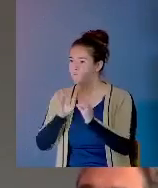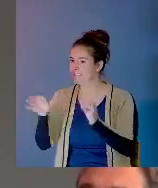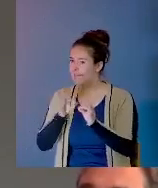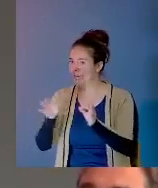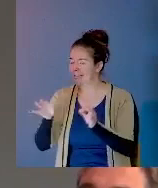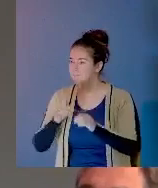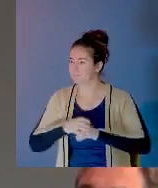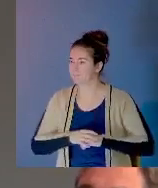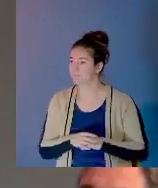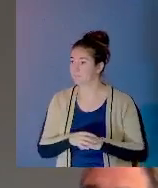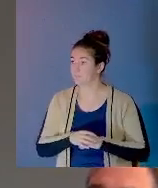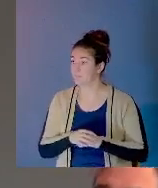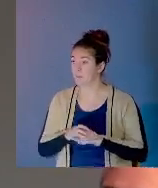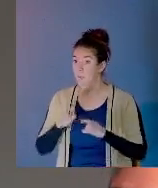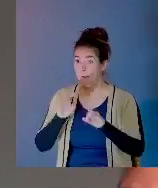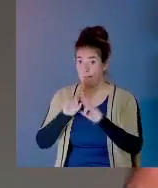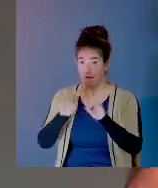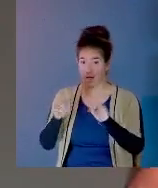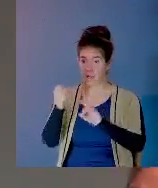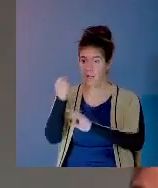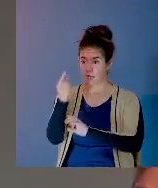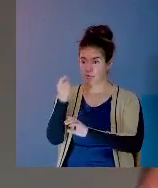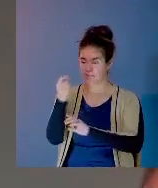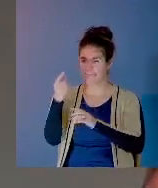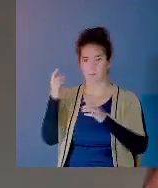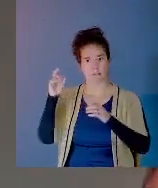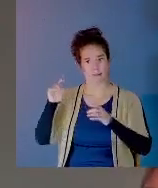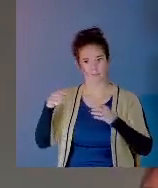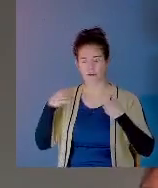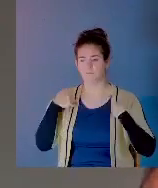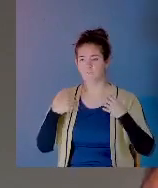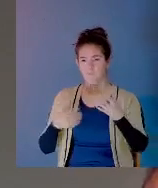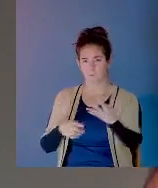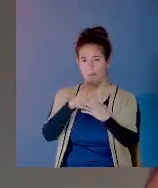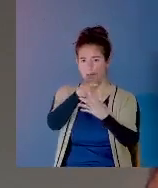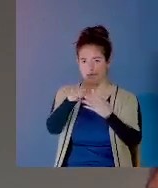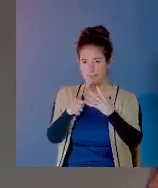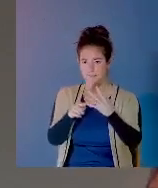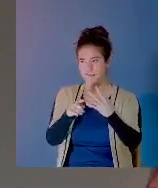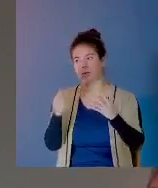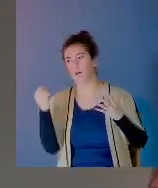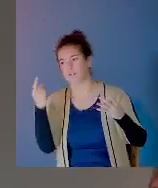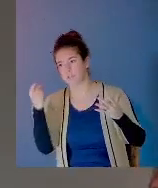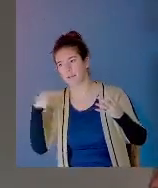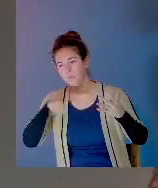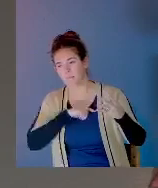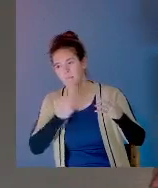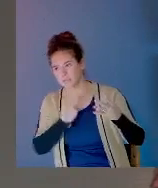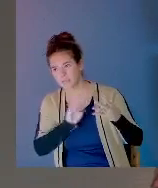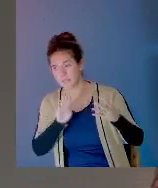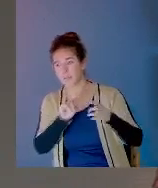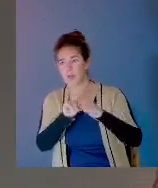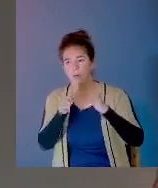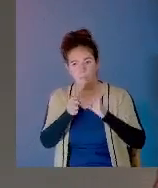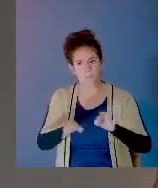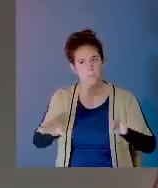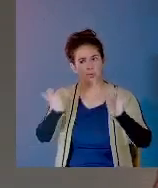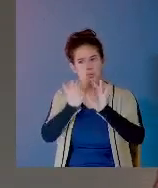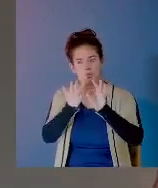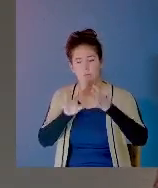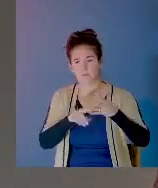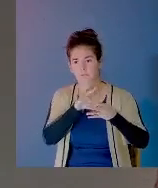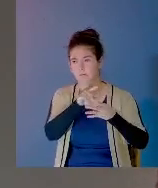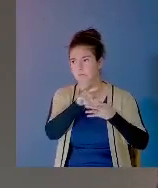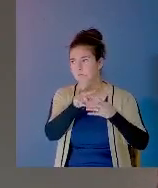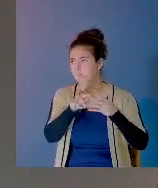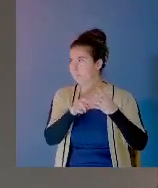we need to be, I know we're all busy. We're all busy, but this is so important. And so anyways, I was